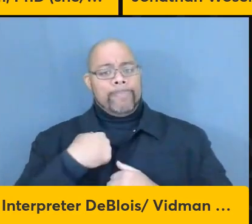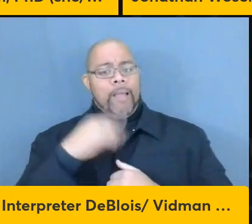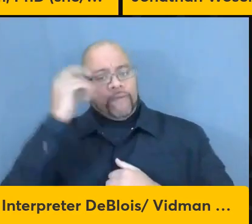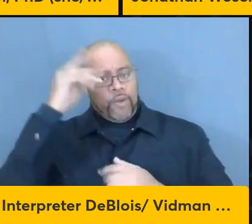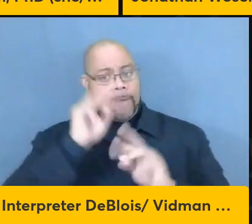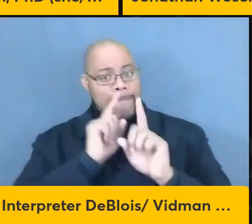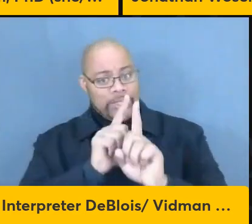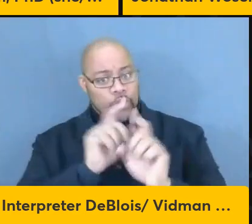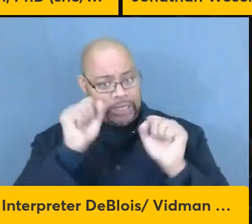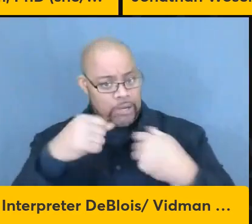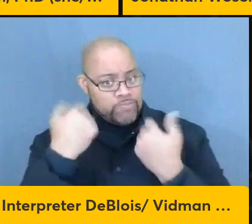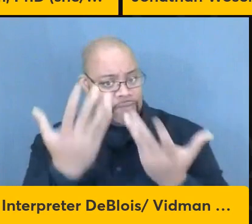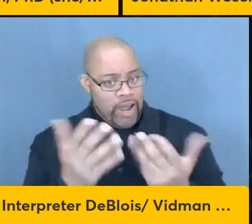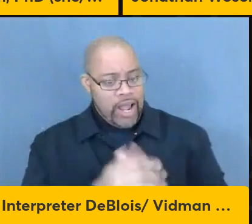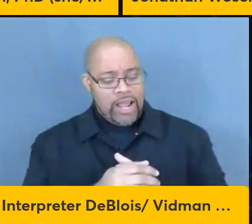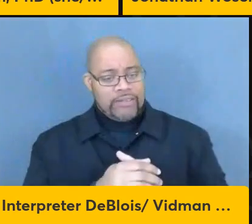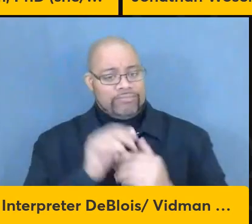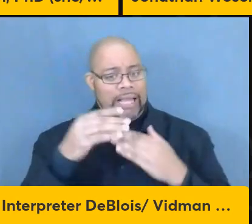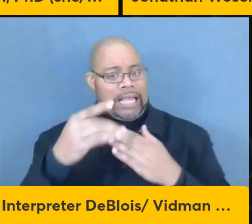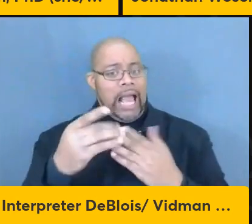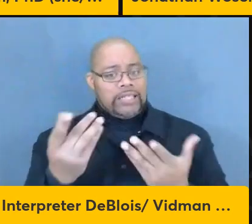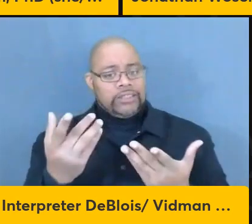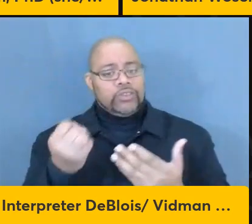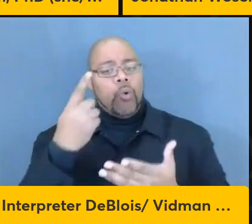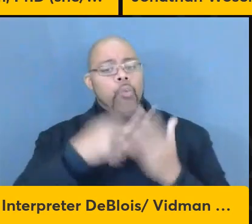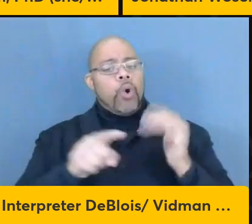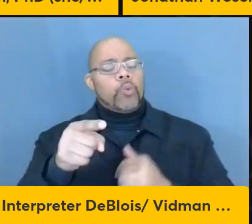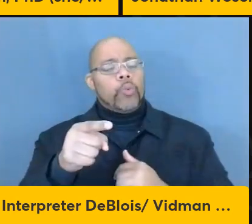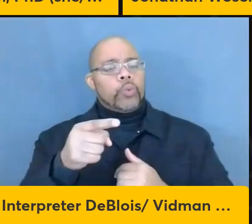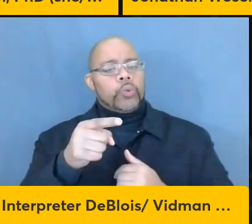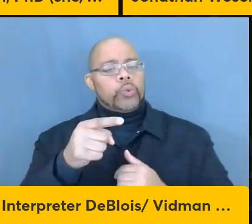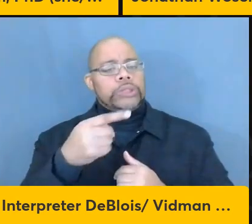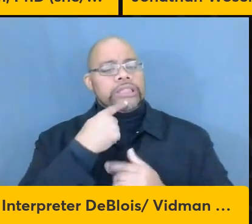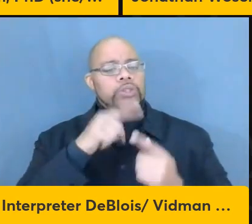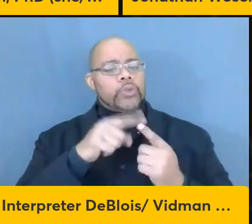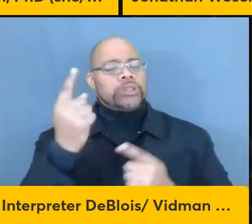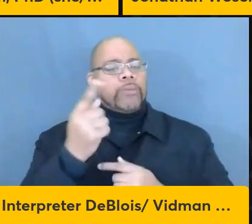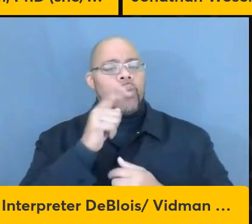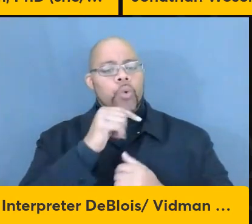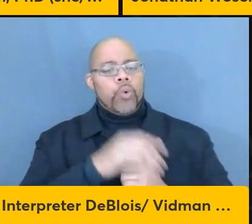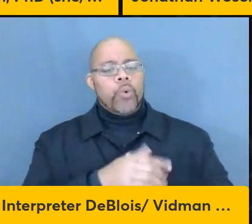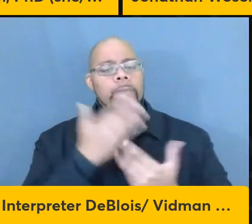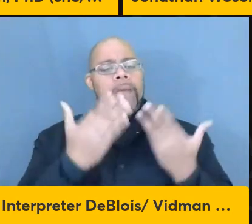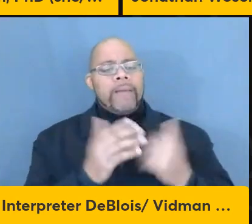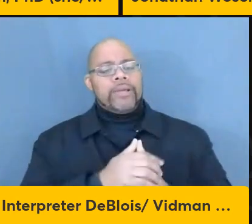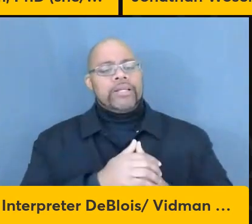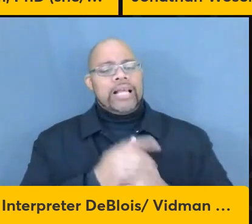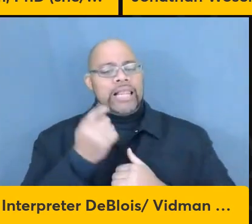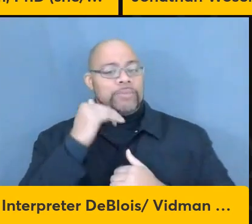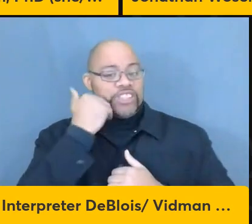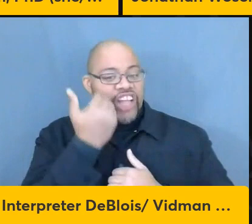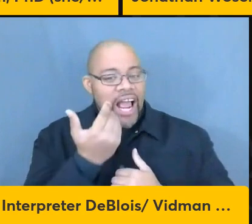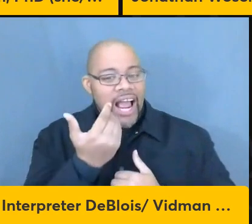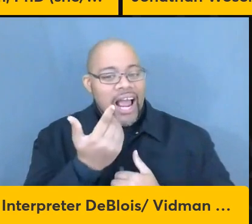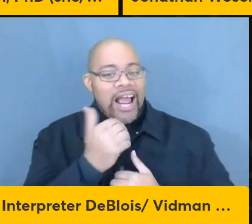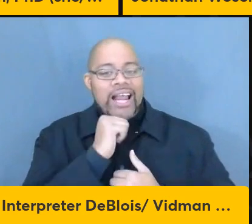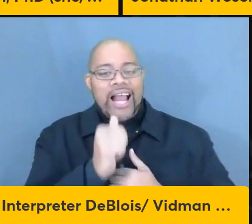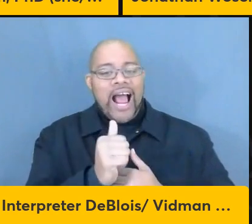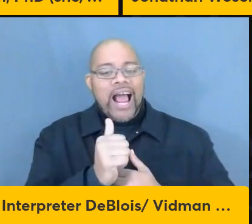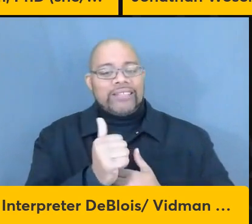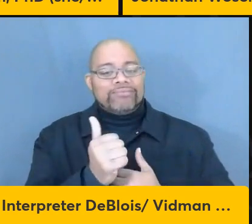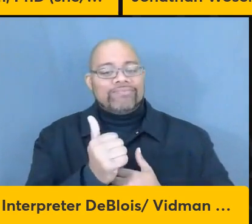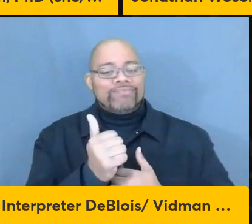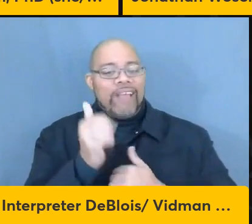mentor. Are you available to provide, guidance? So what would you say to someone who's maybe a bit shyer or not